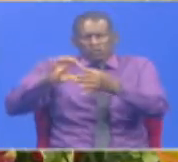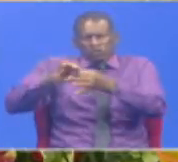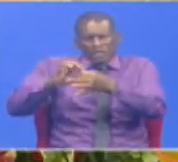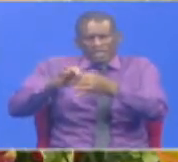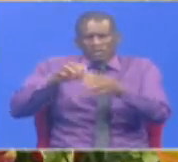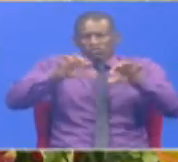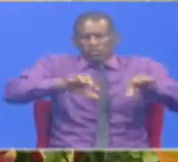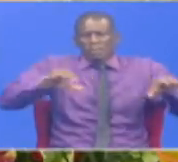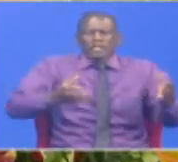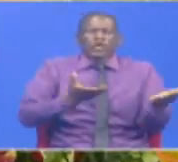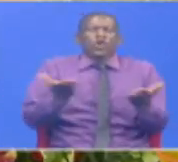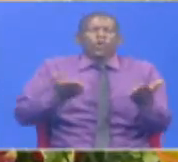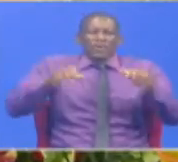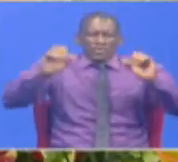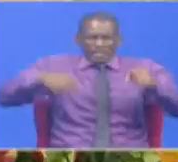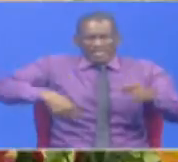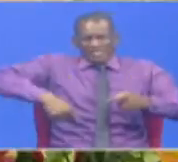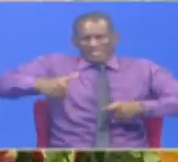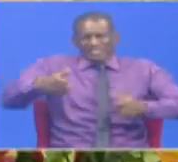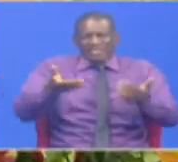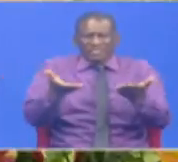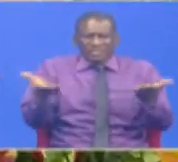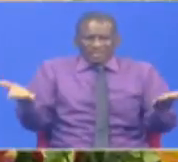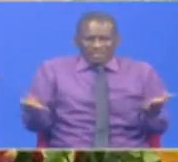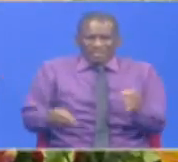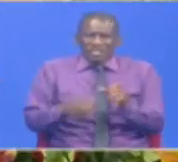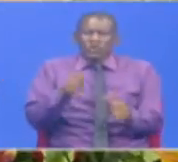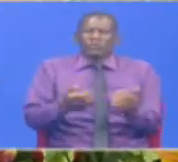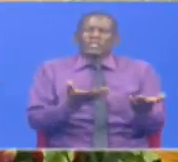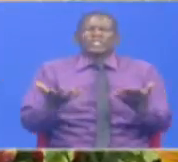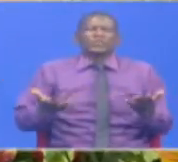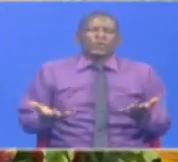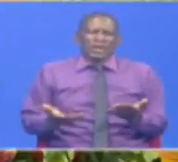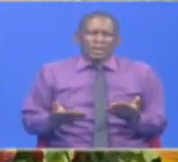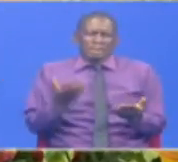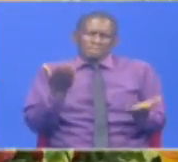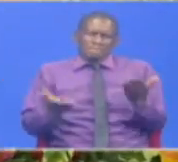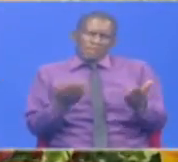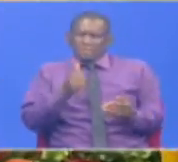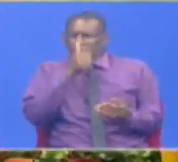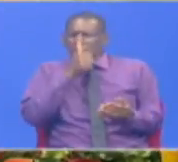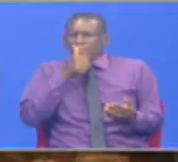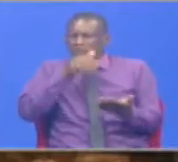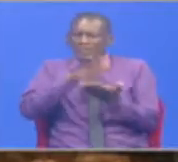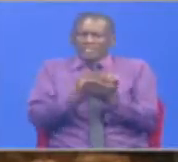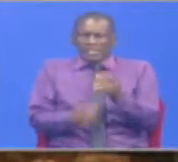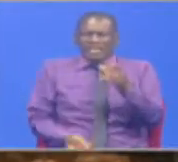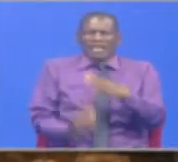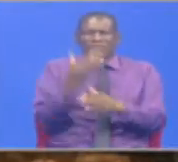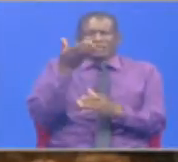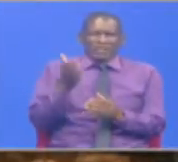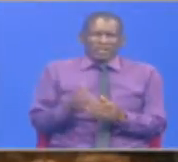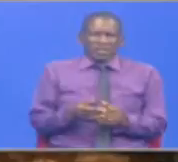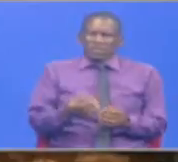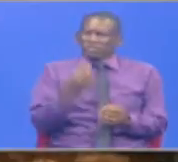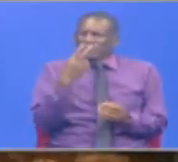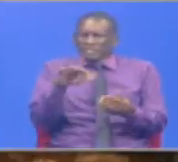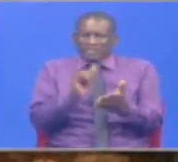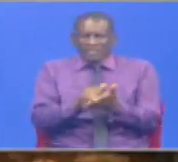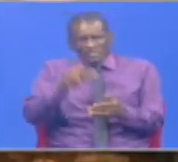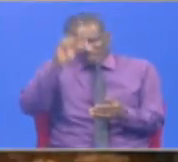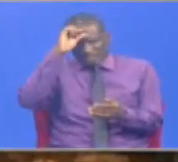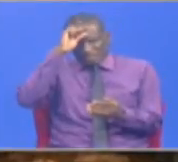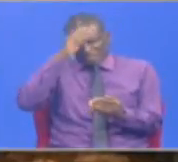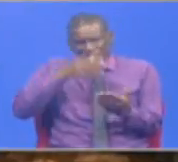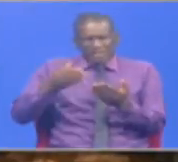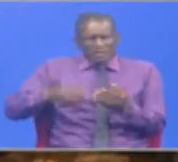markets where they can sell their products, which is where perhaps the private sector comes in. We see that the government imports a